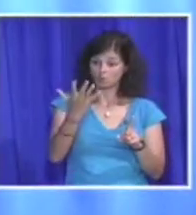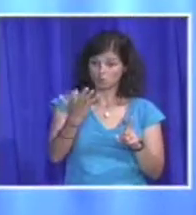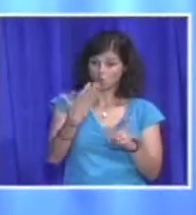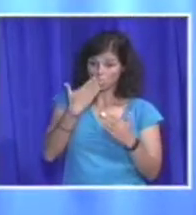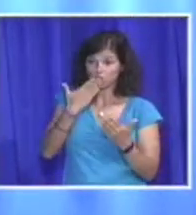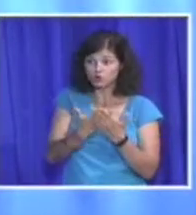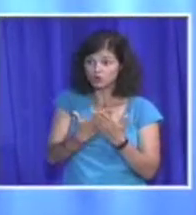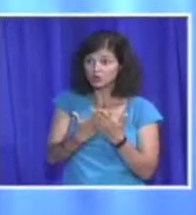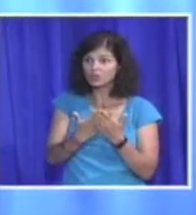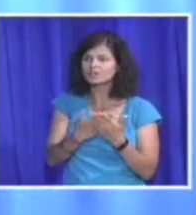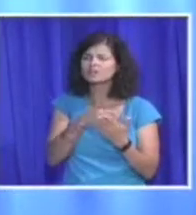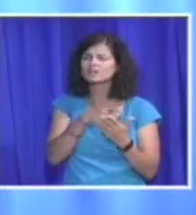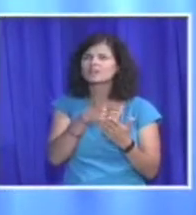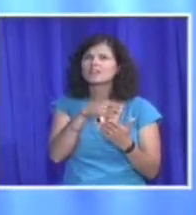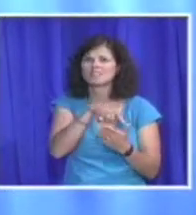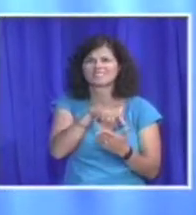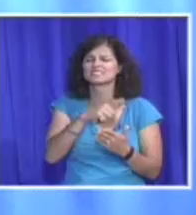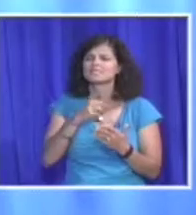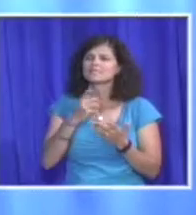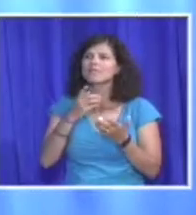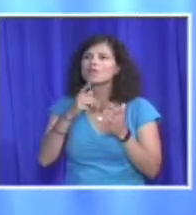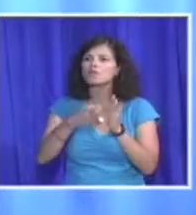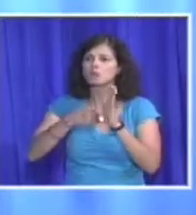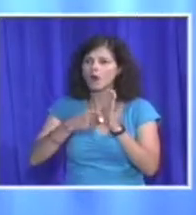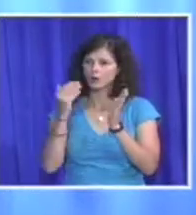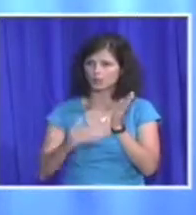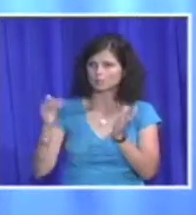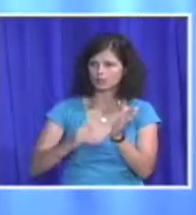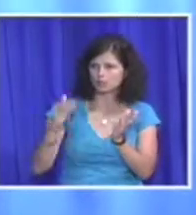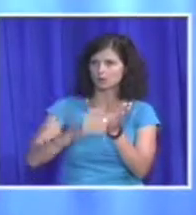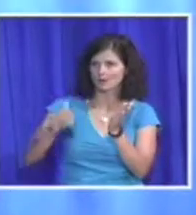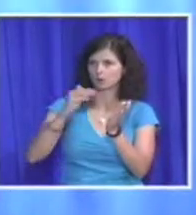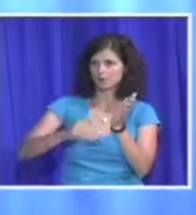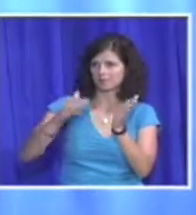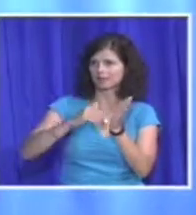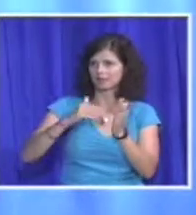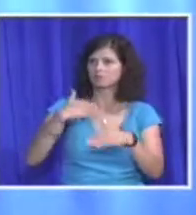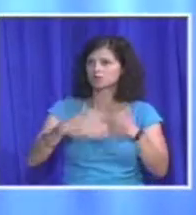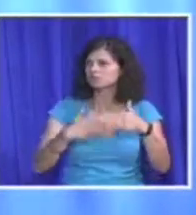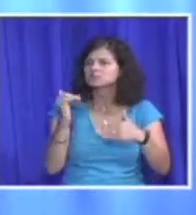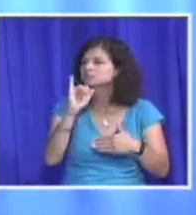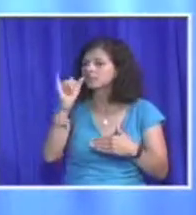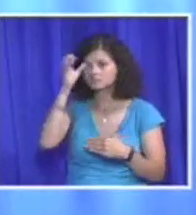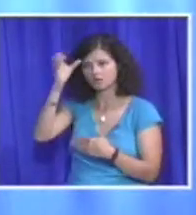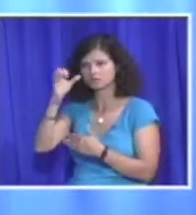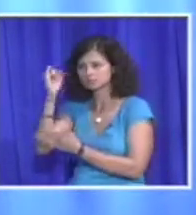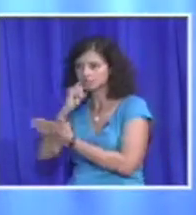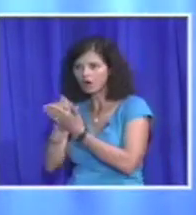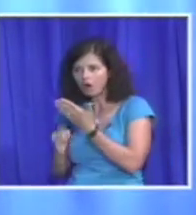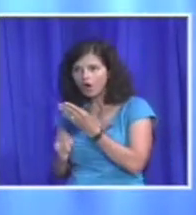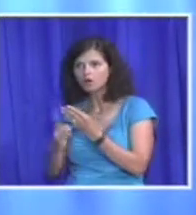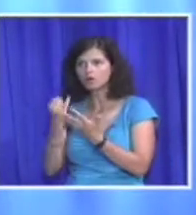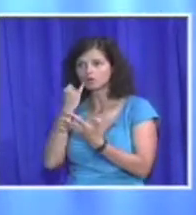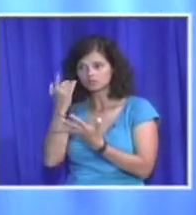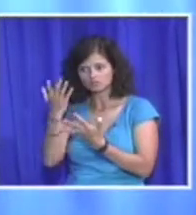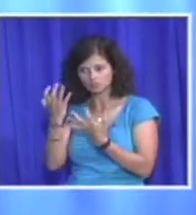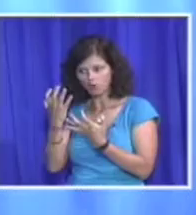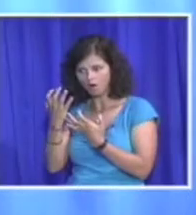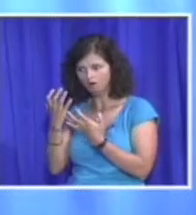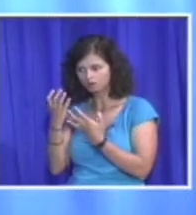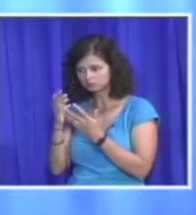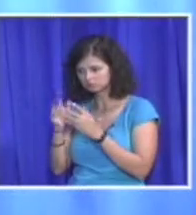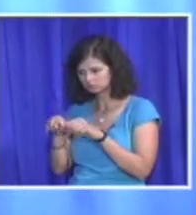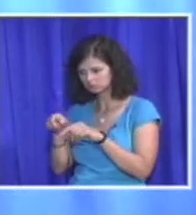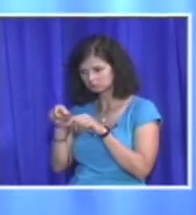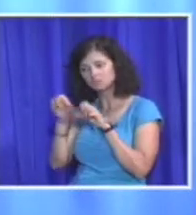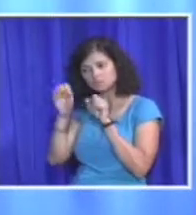a repeated process. Uh, and that's, that's how art is as well. It's about being able to do the same thing,